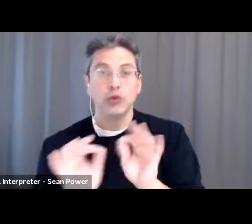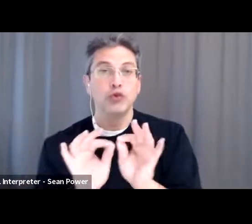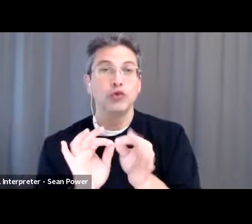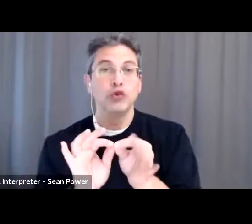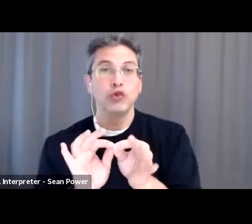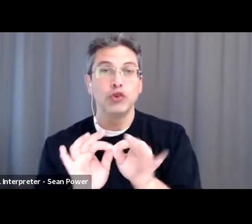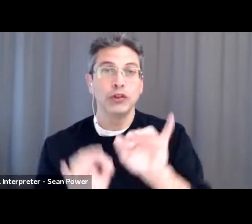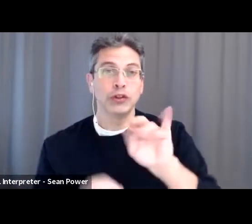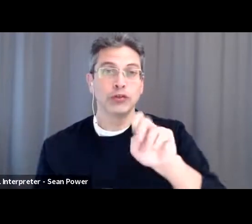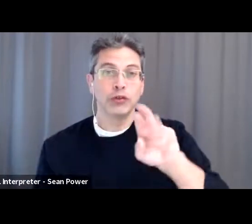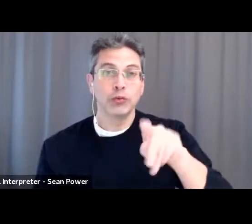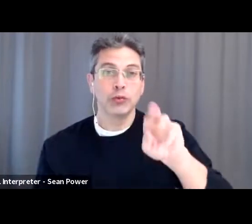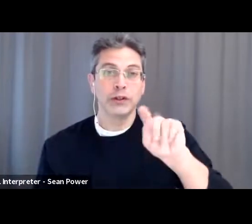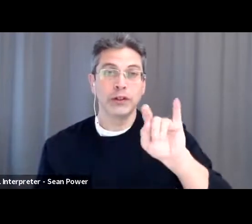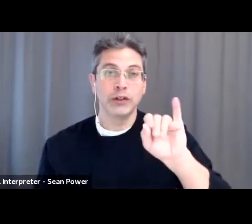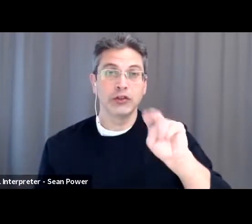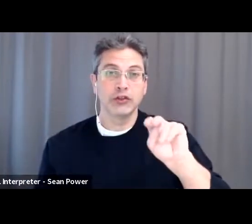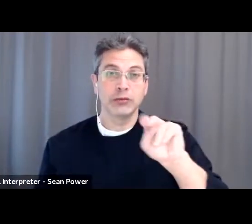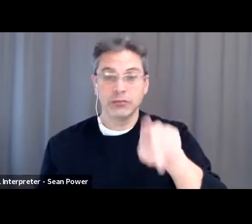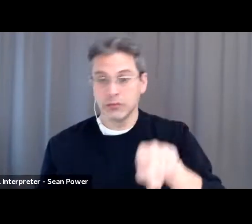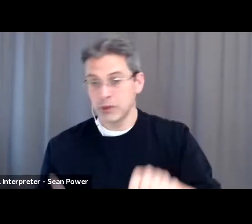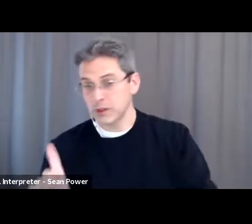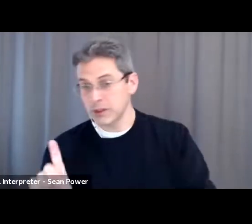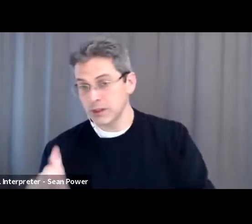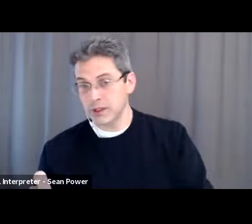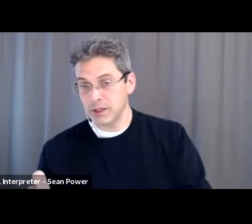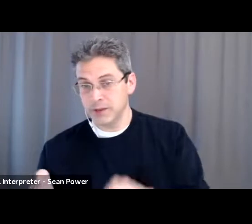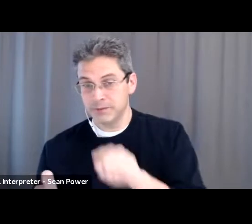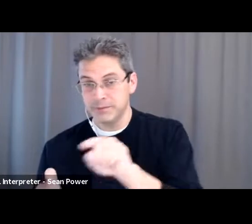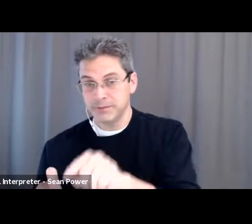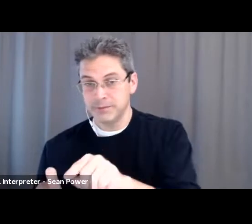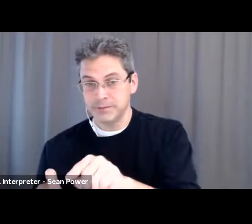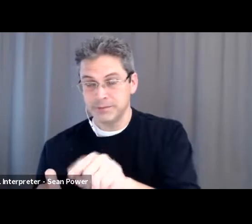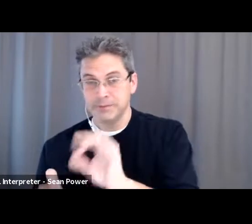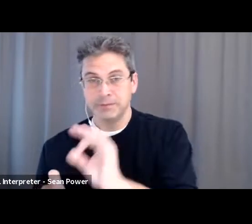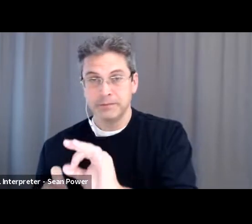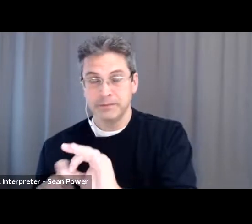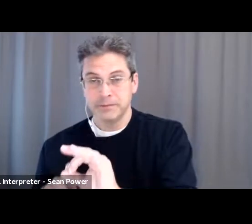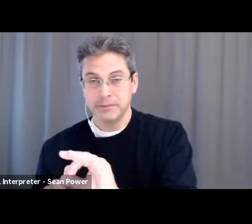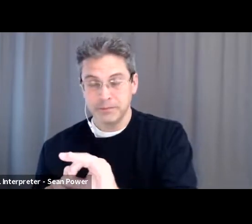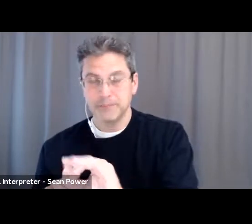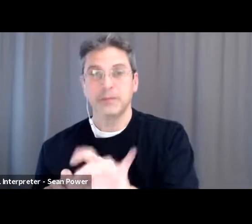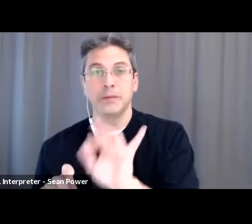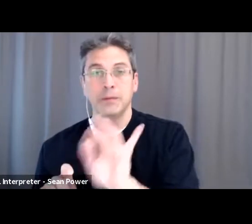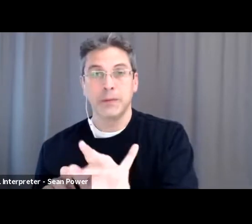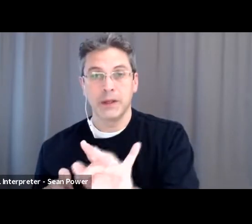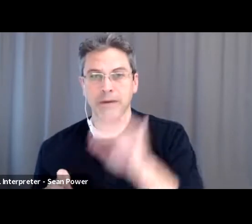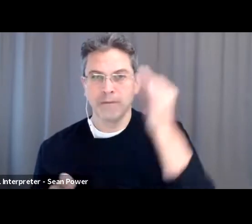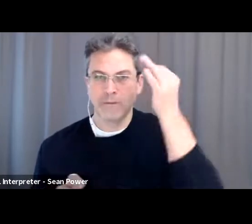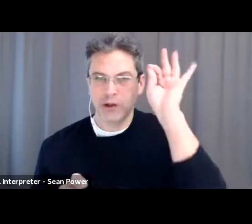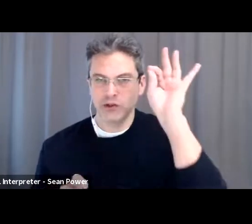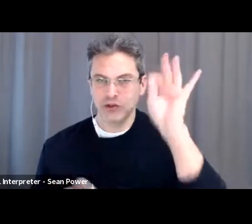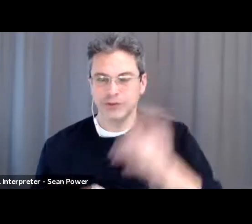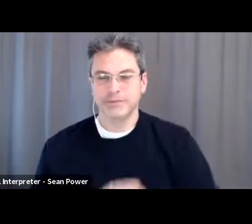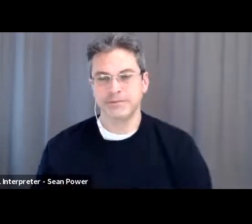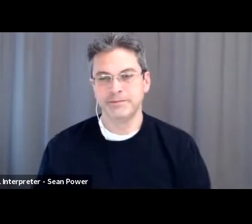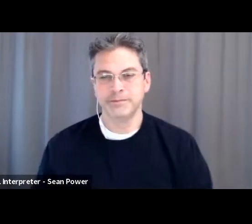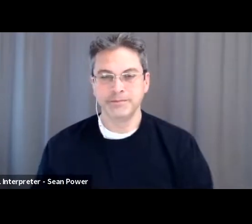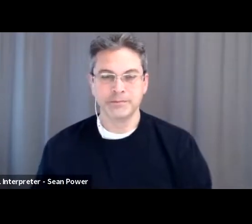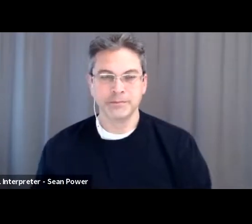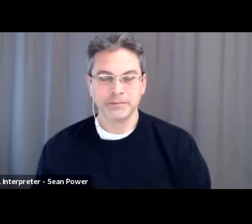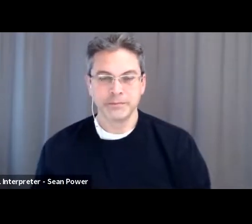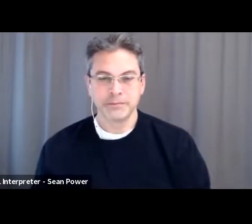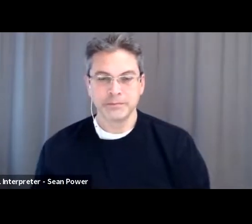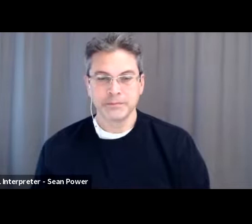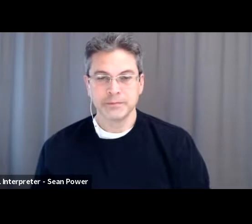interpretation button that you'll find on the bottom bar of your screen, and then select French. Now, before